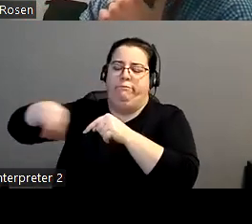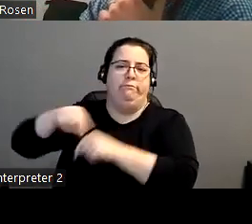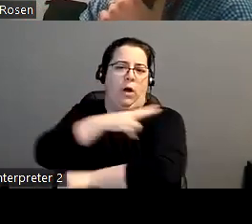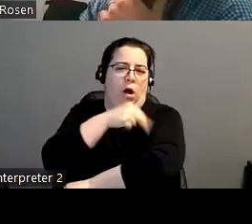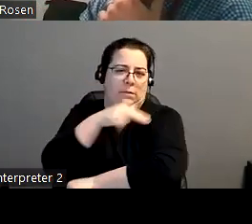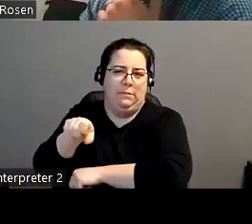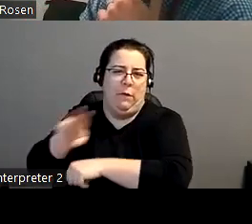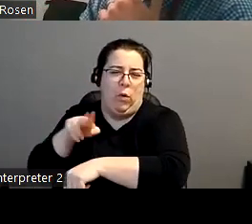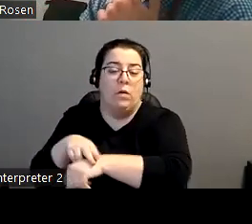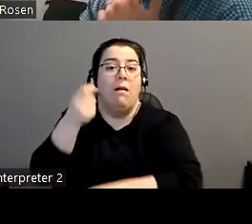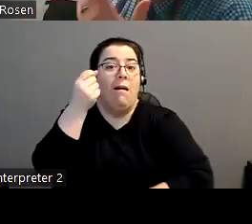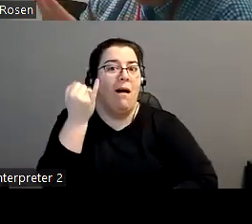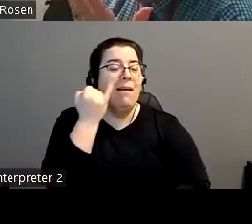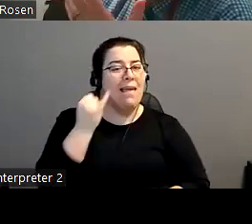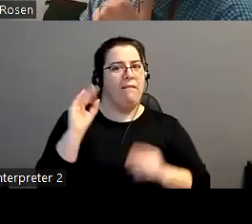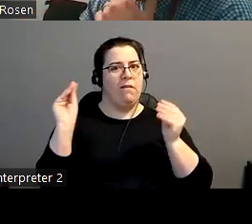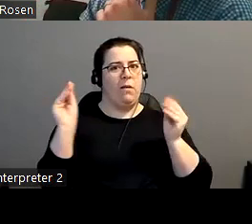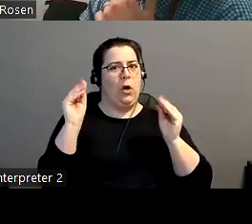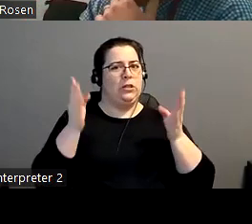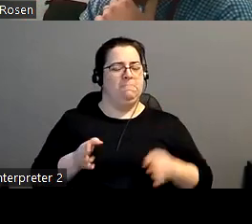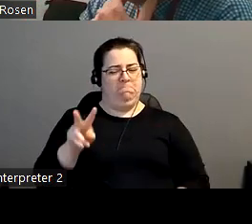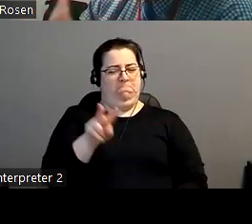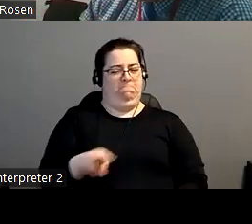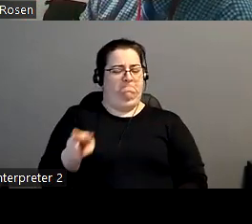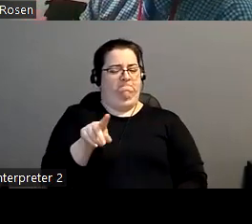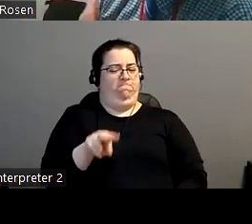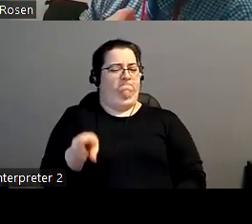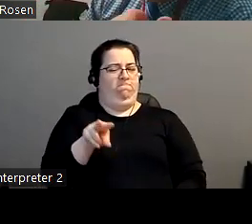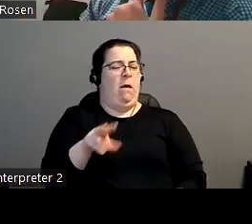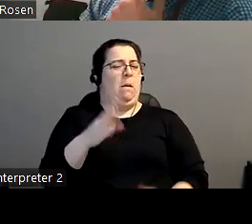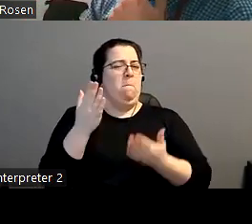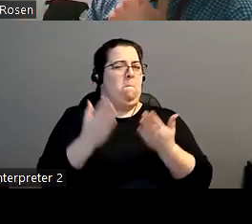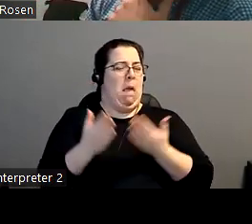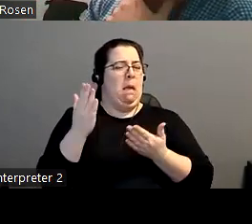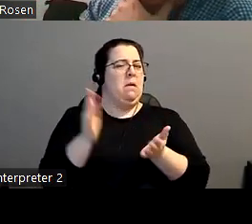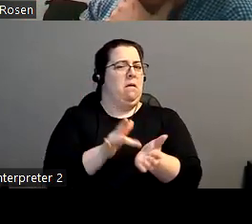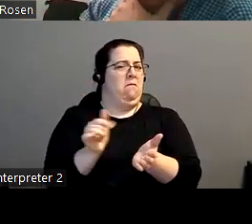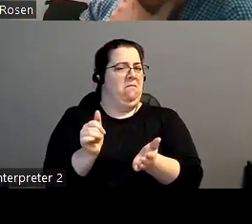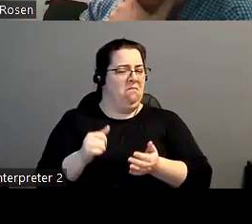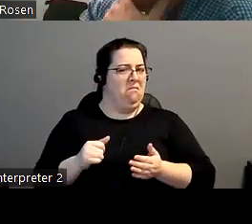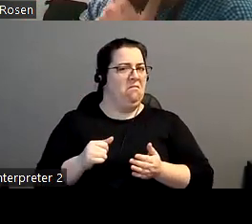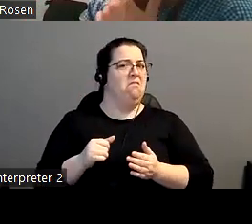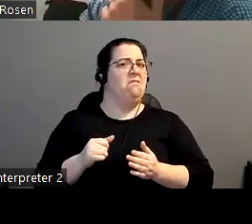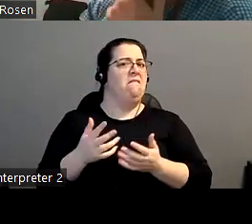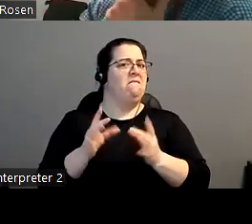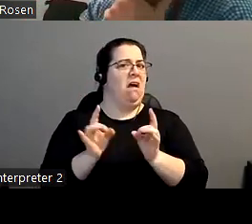standard of care. And so we want our EMS colleagues to come to us.